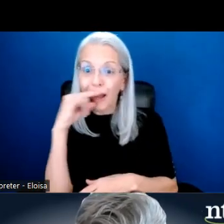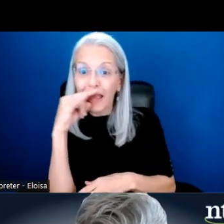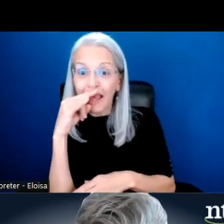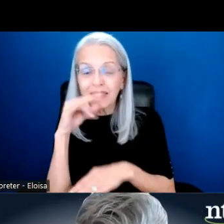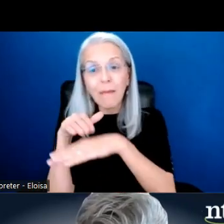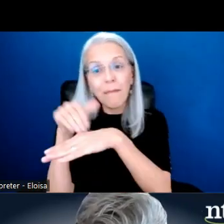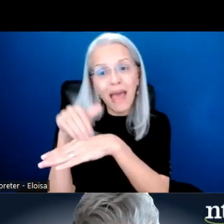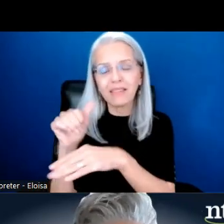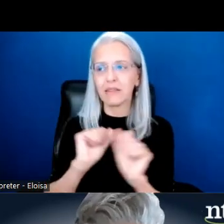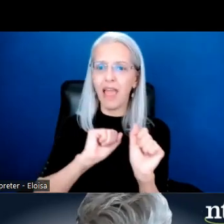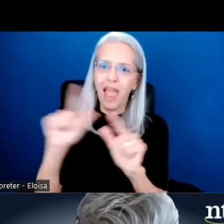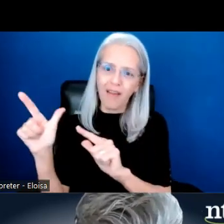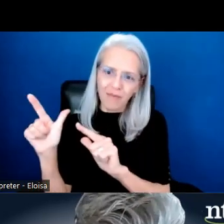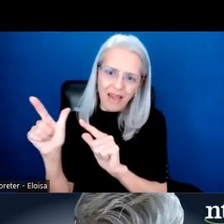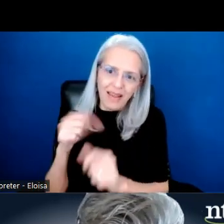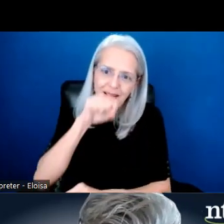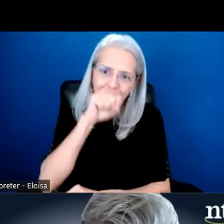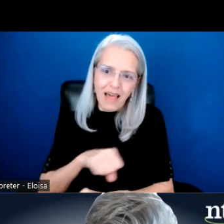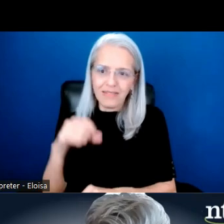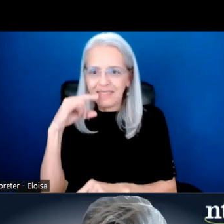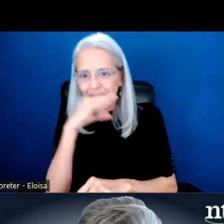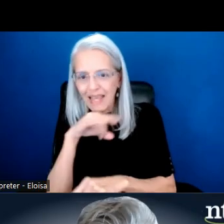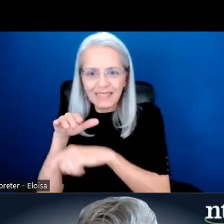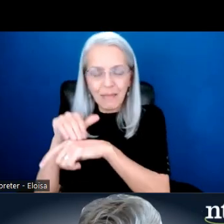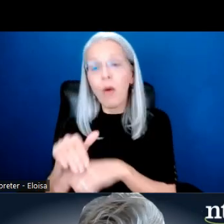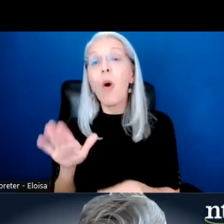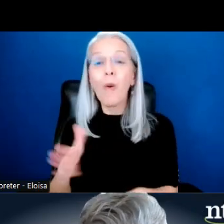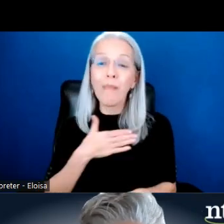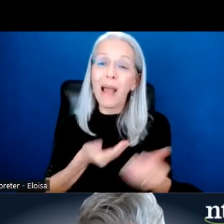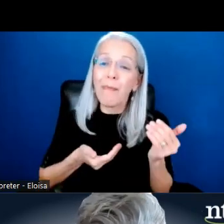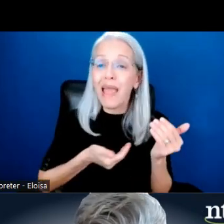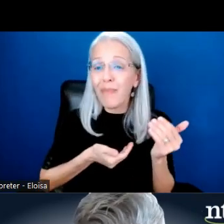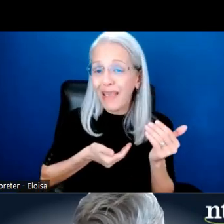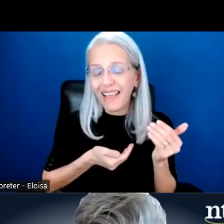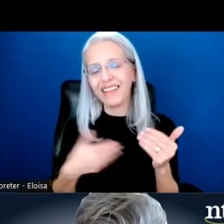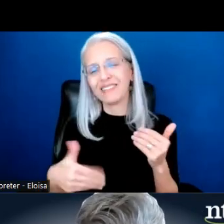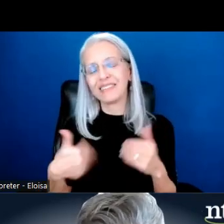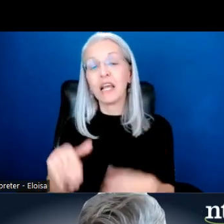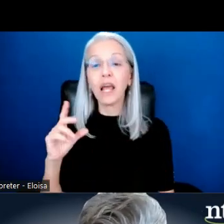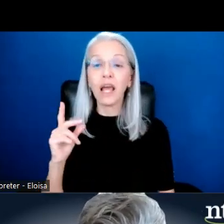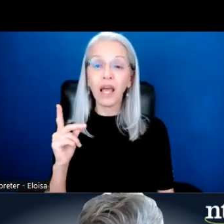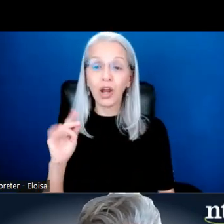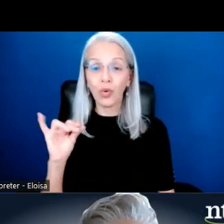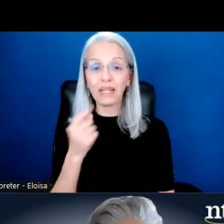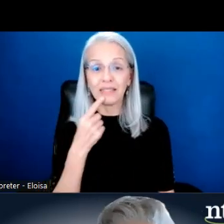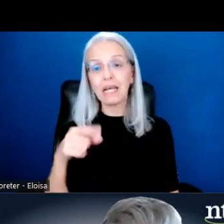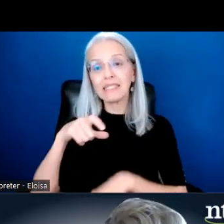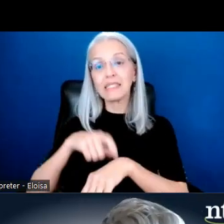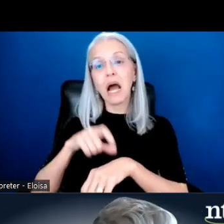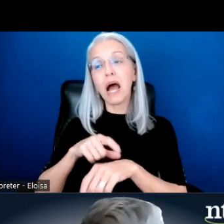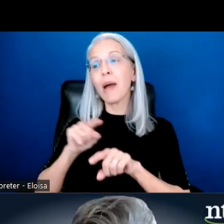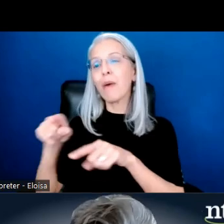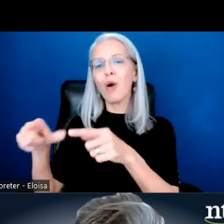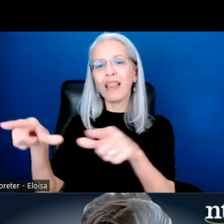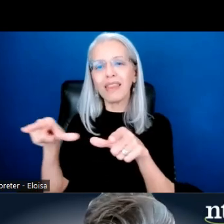pets. Everybody loves kids and pets, right? My babies. Oh, Chris says time on the lake,